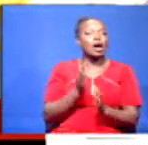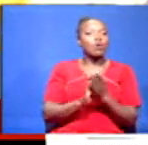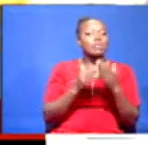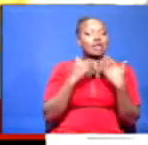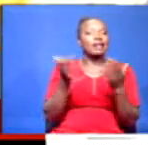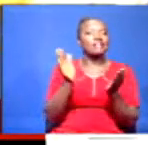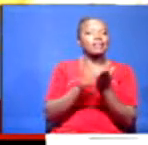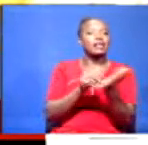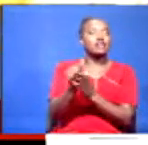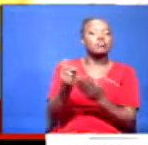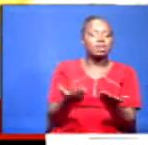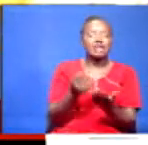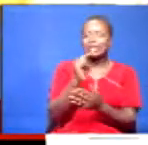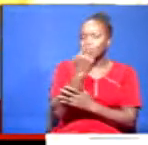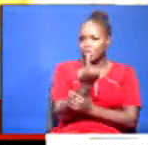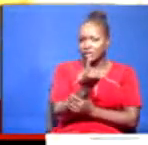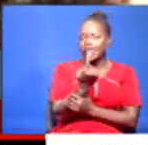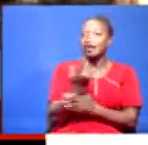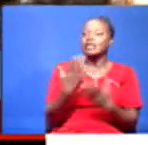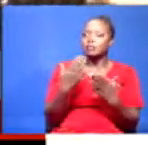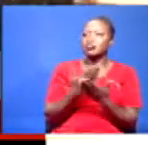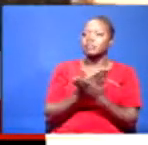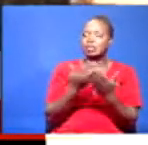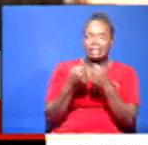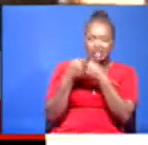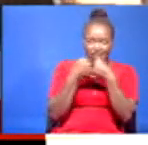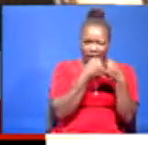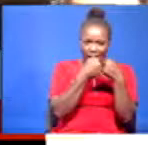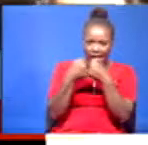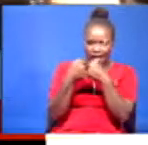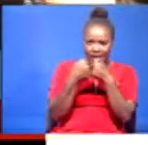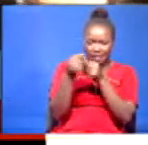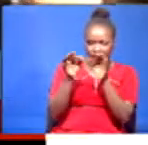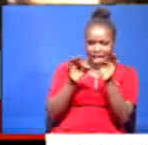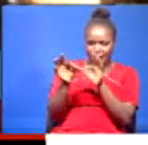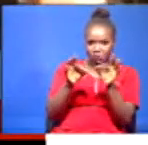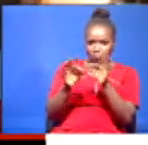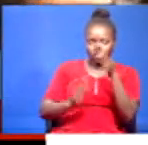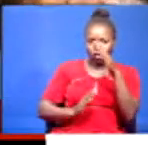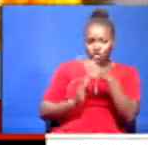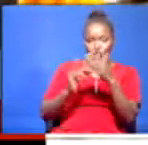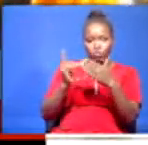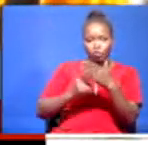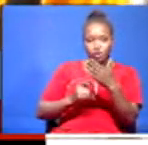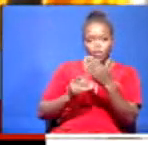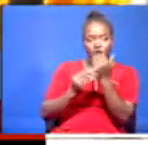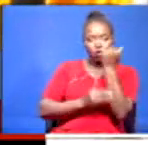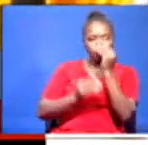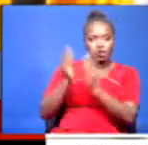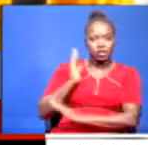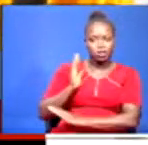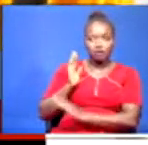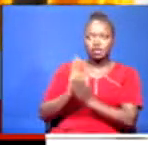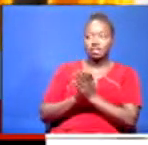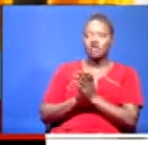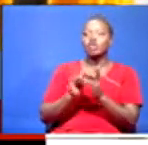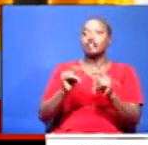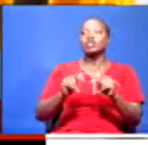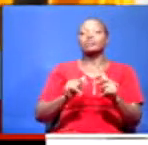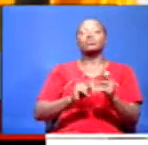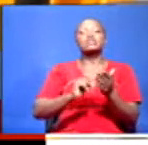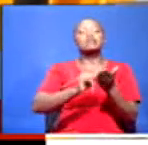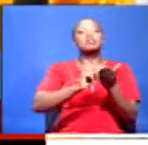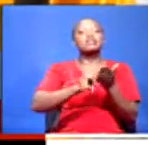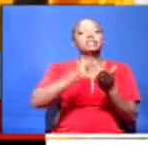A meeting that saw residents cite challenges facing them, top on the list being insecurity. Siku ya leo itaandikwa katika